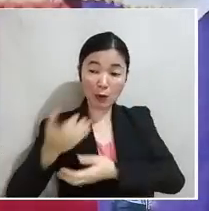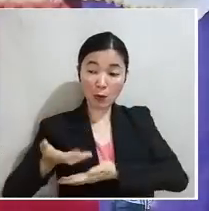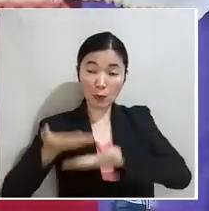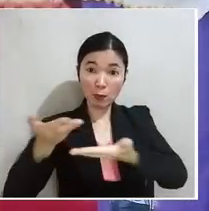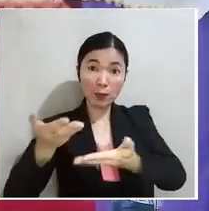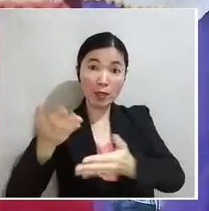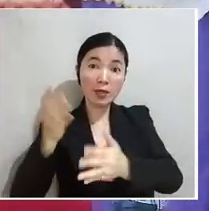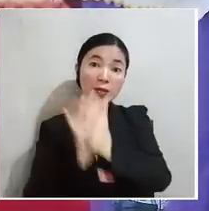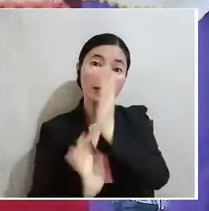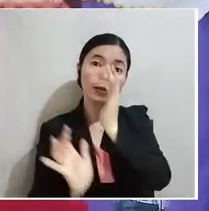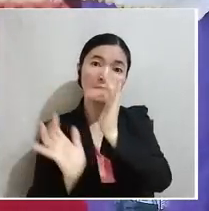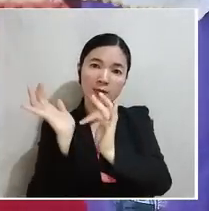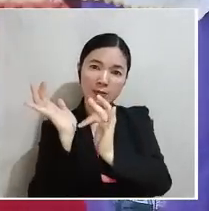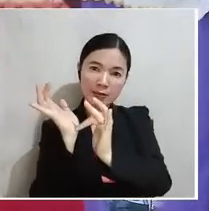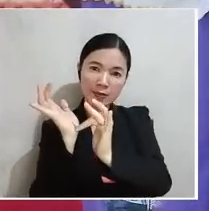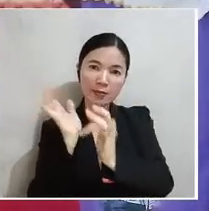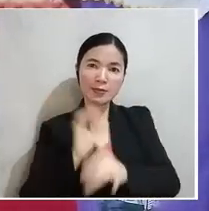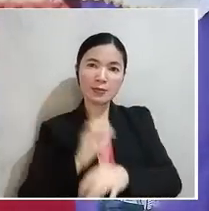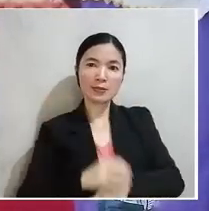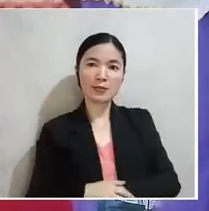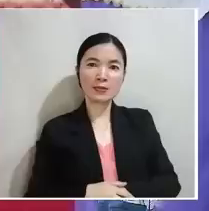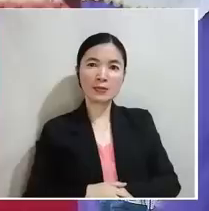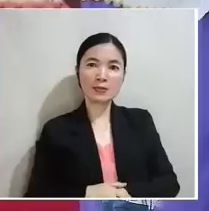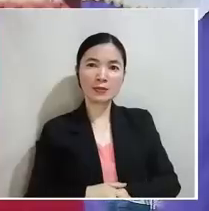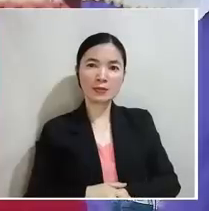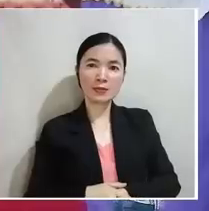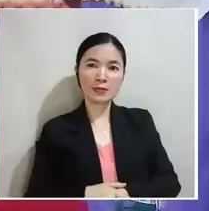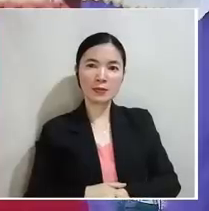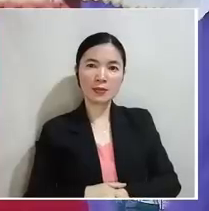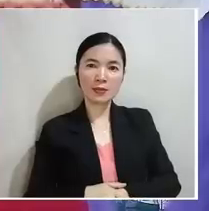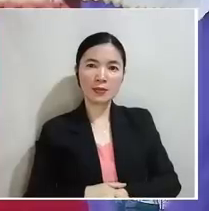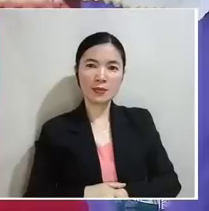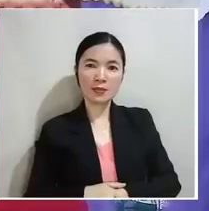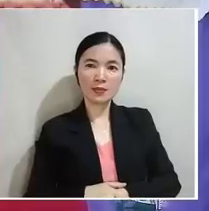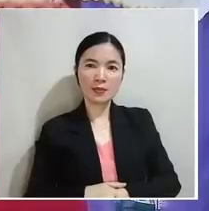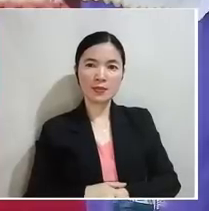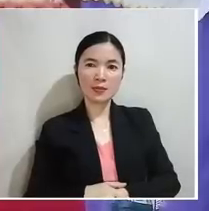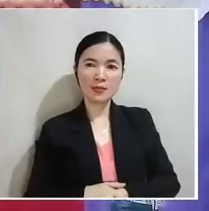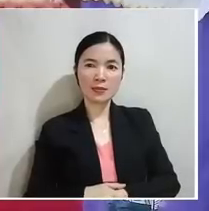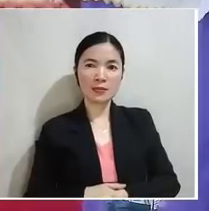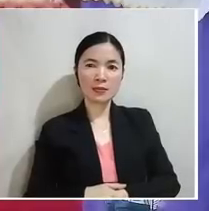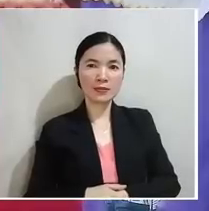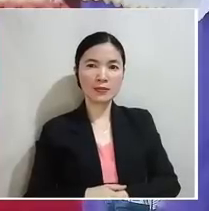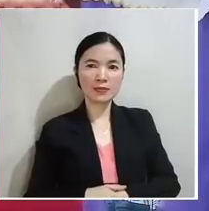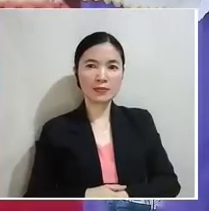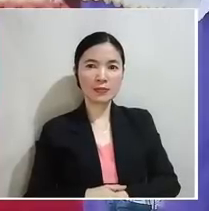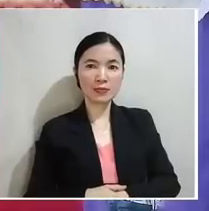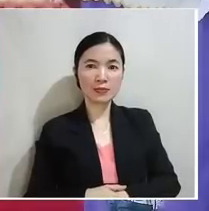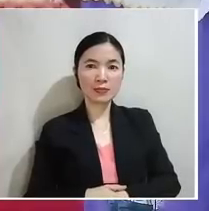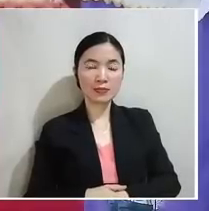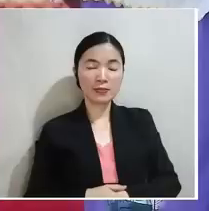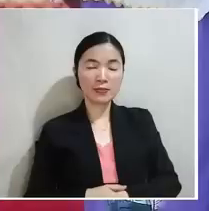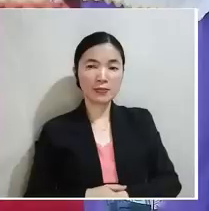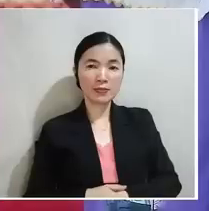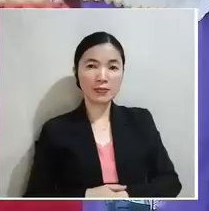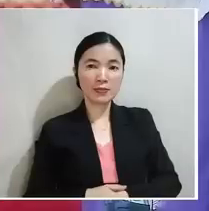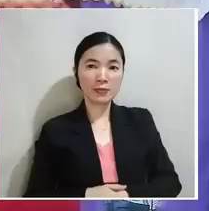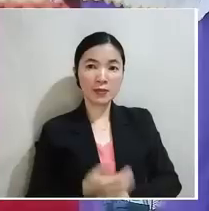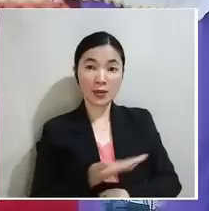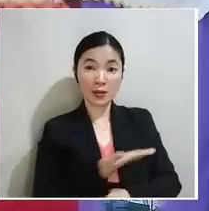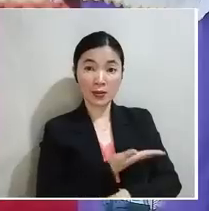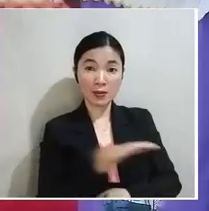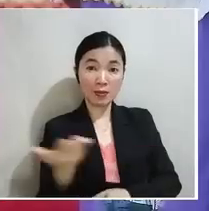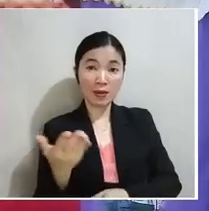his master to the authorities. In a way, we act in the